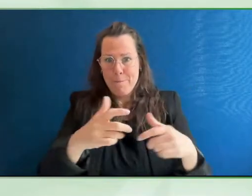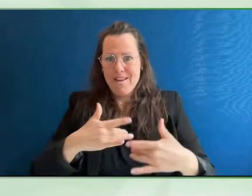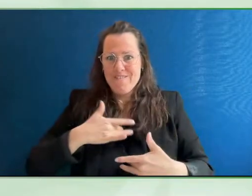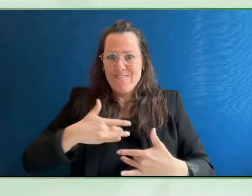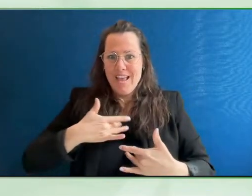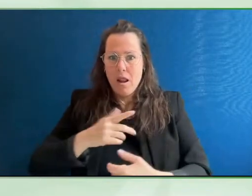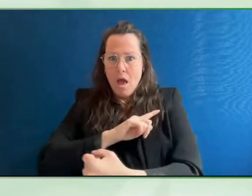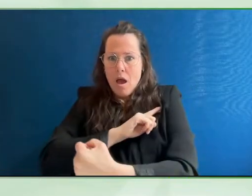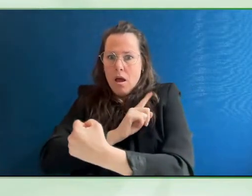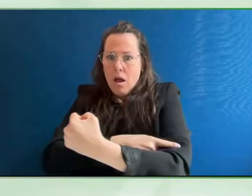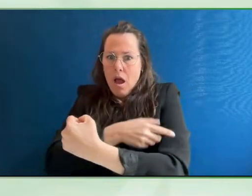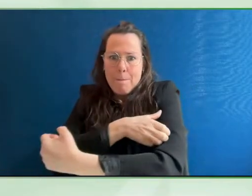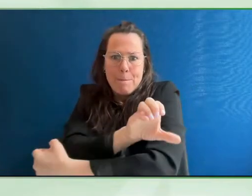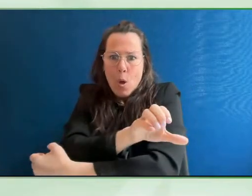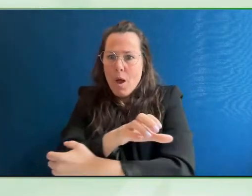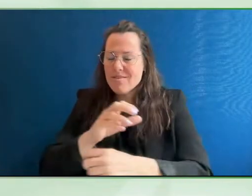LinkedIn.